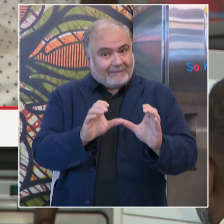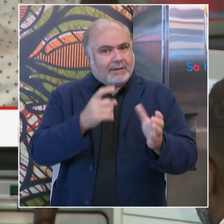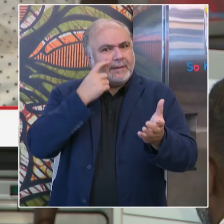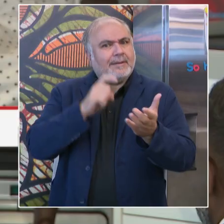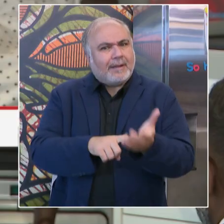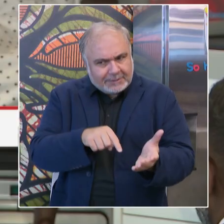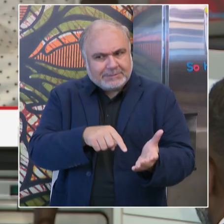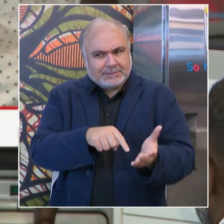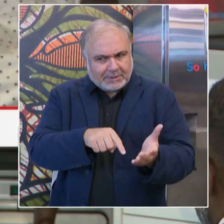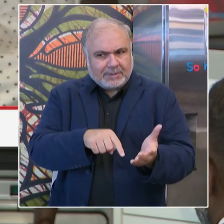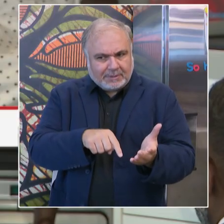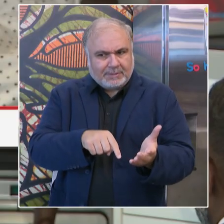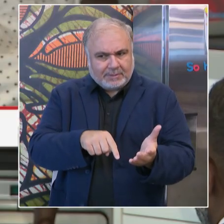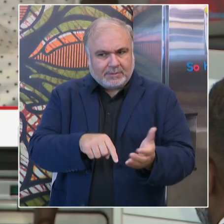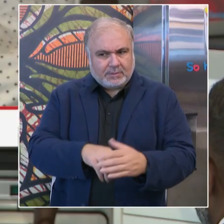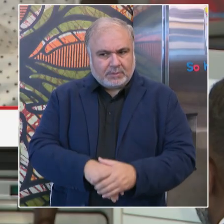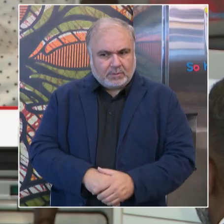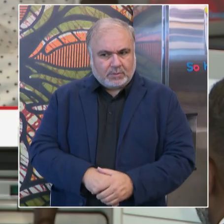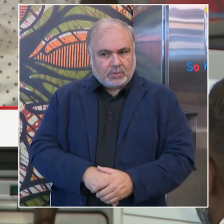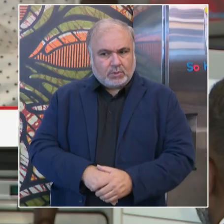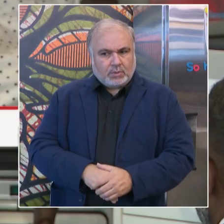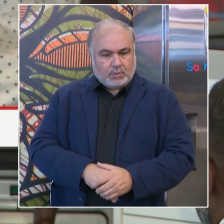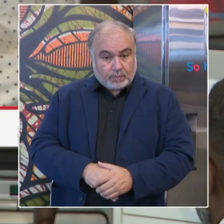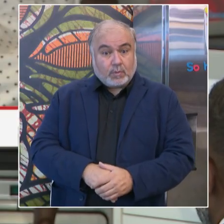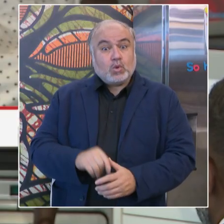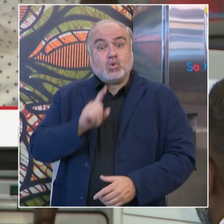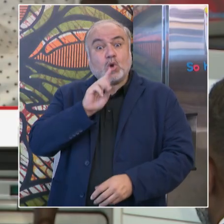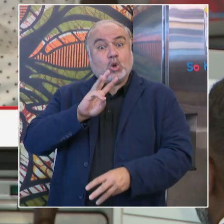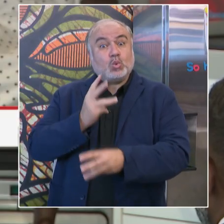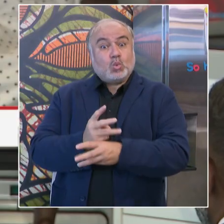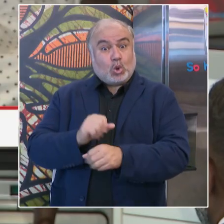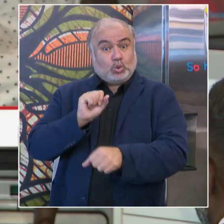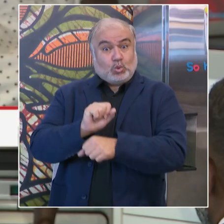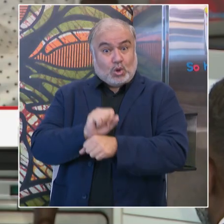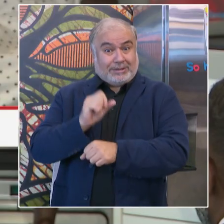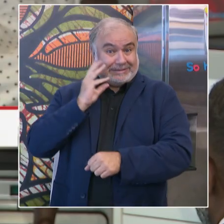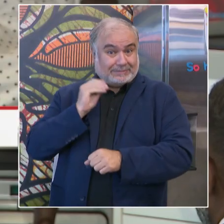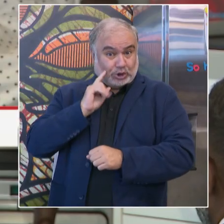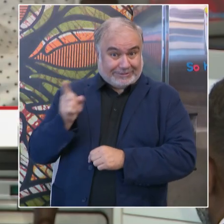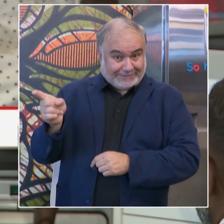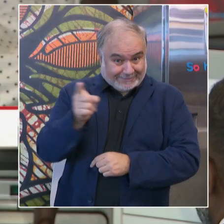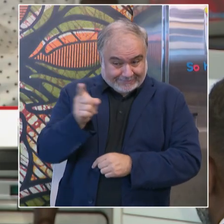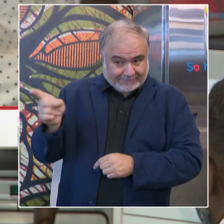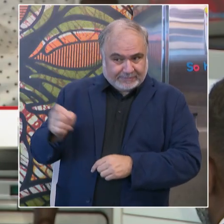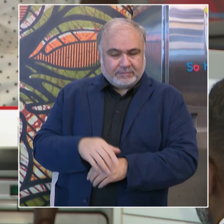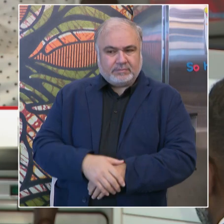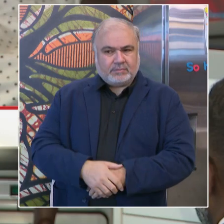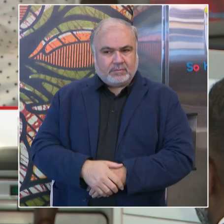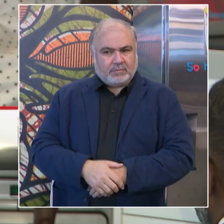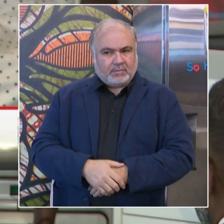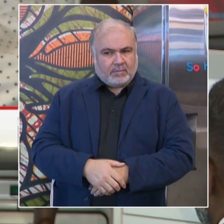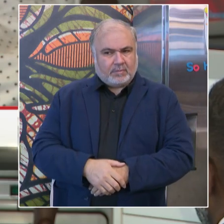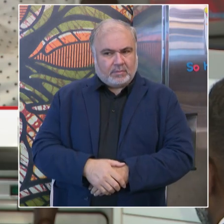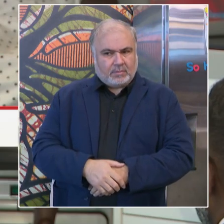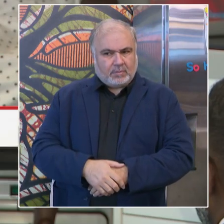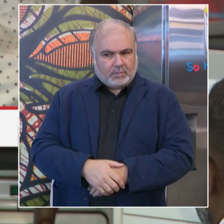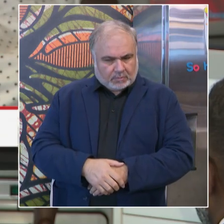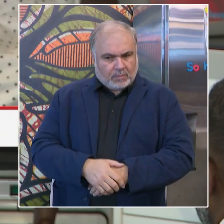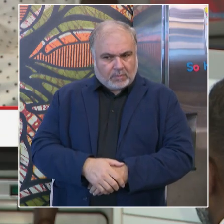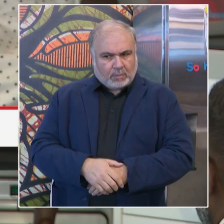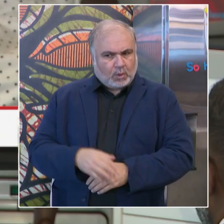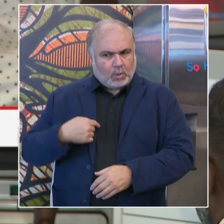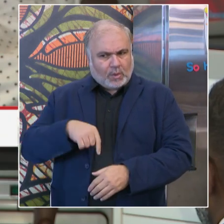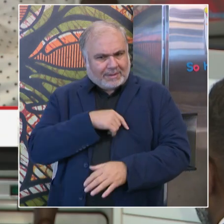in fields that matter for DC's future. And we know that it works. You heard firsthand